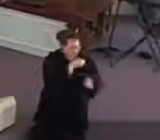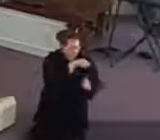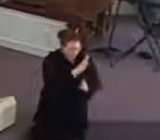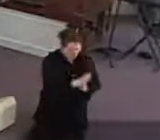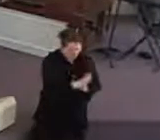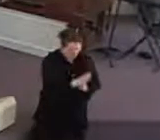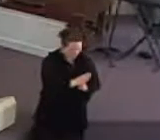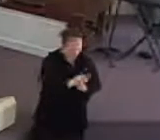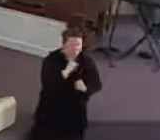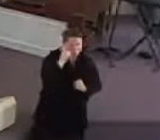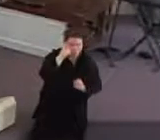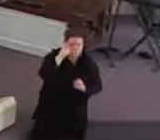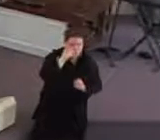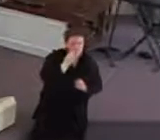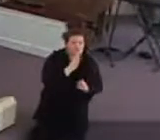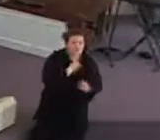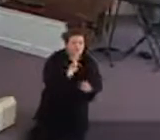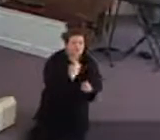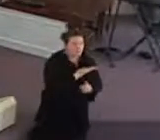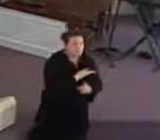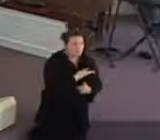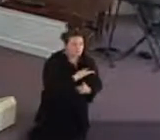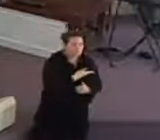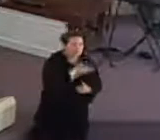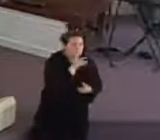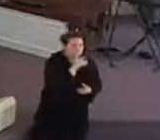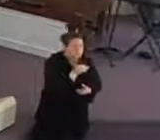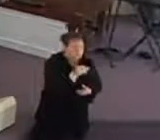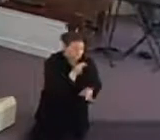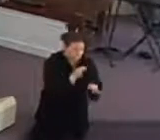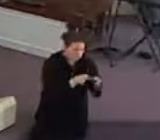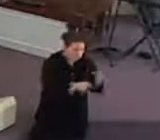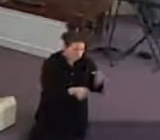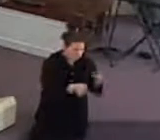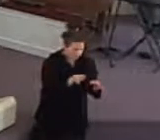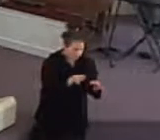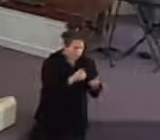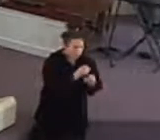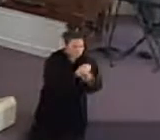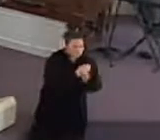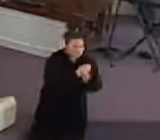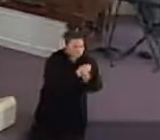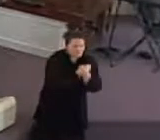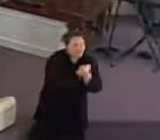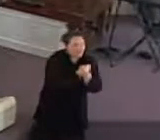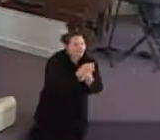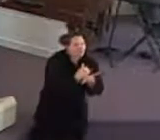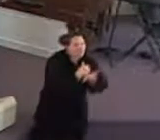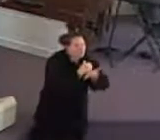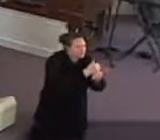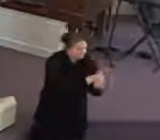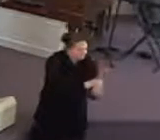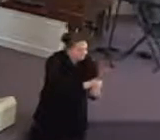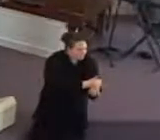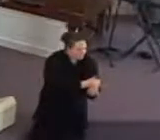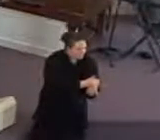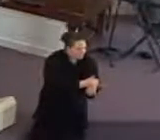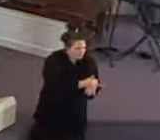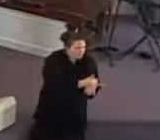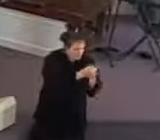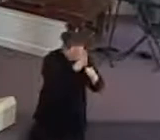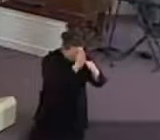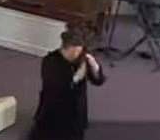us, amen, that we are to do justly. We are to love mercy and we are to walk humbly with him. Amen. So it's